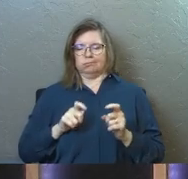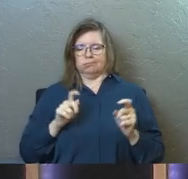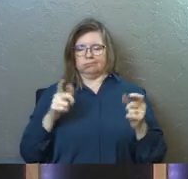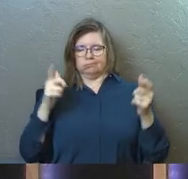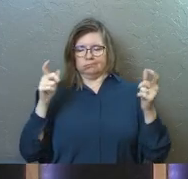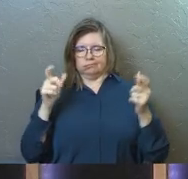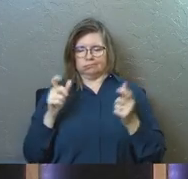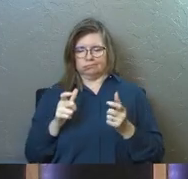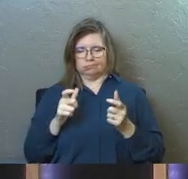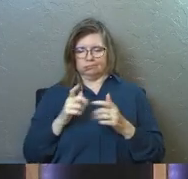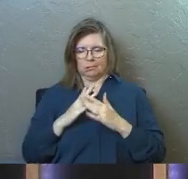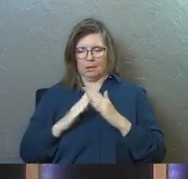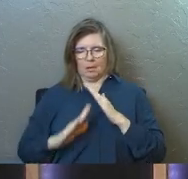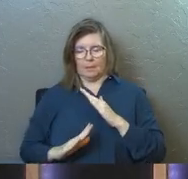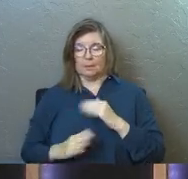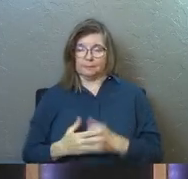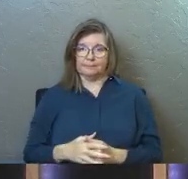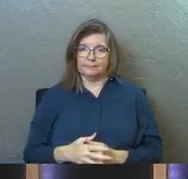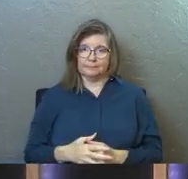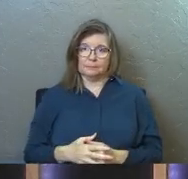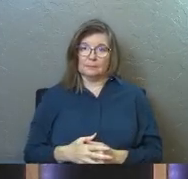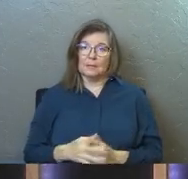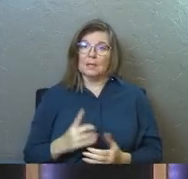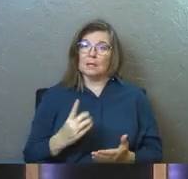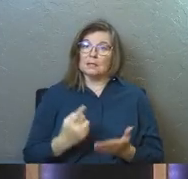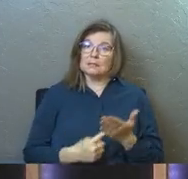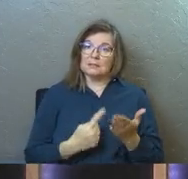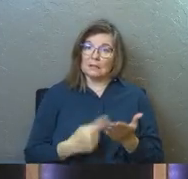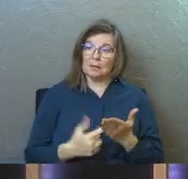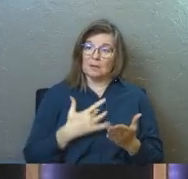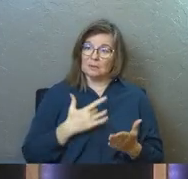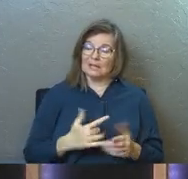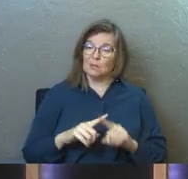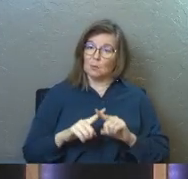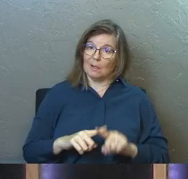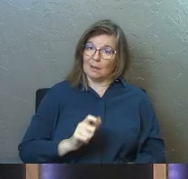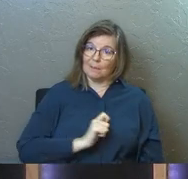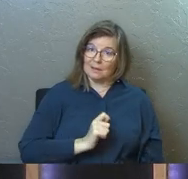self-reliant, but some of us are very easily offended.